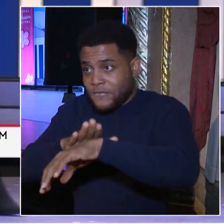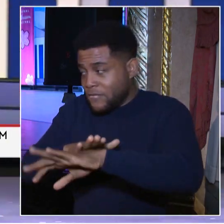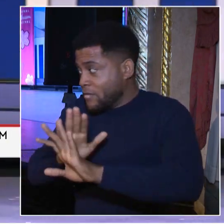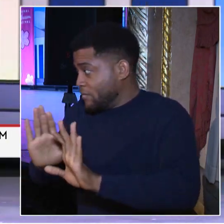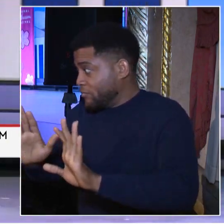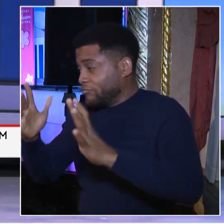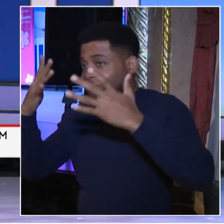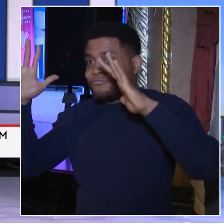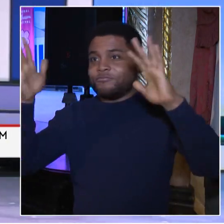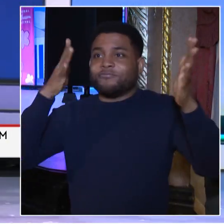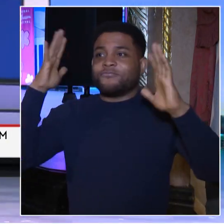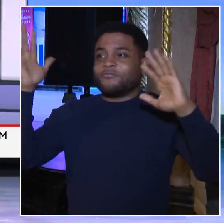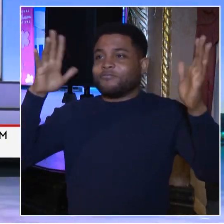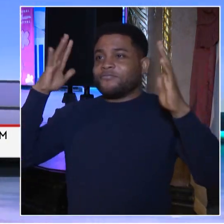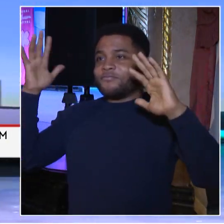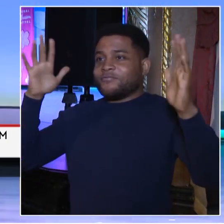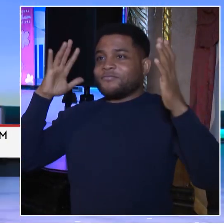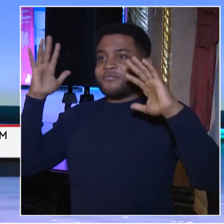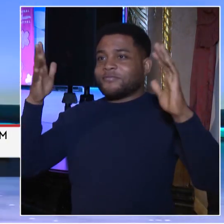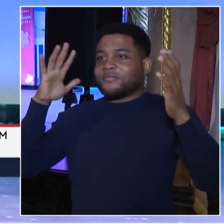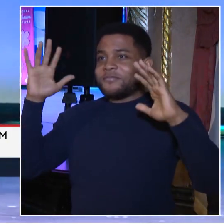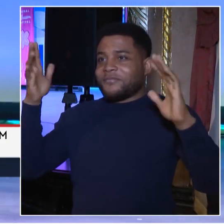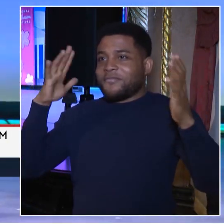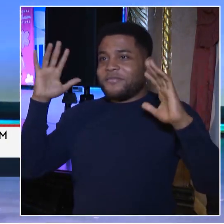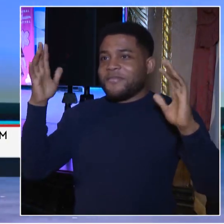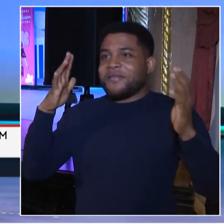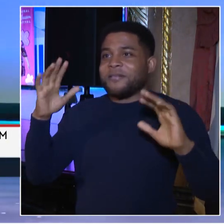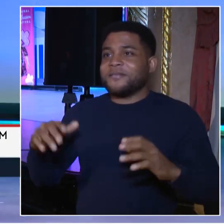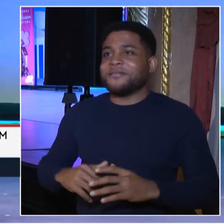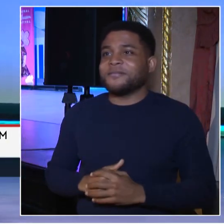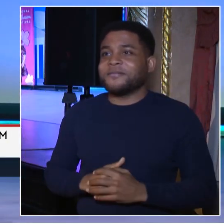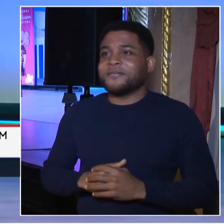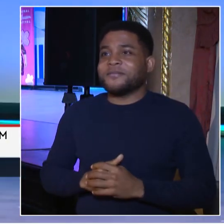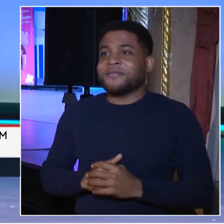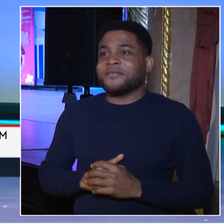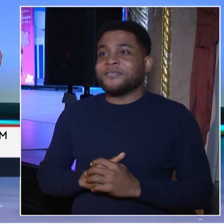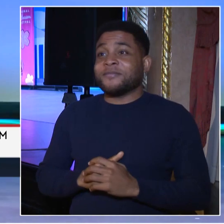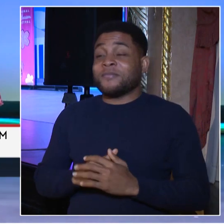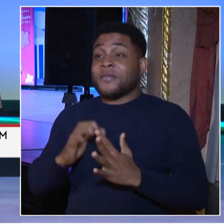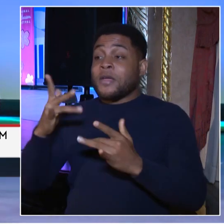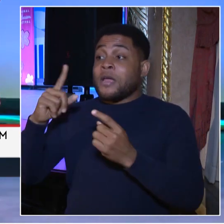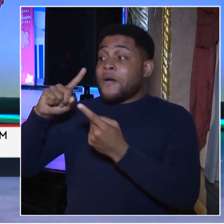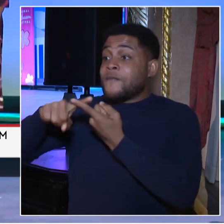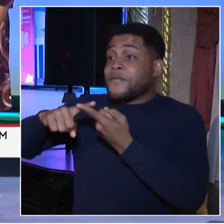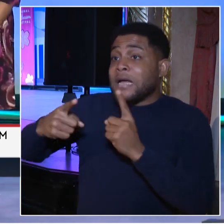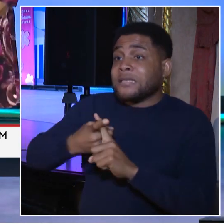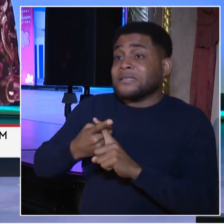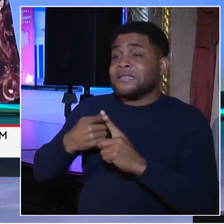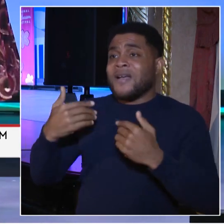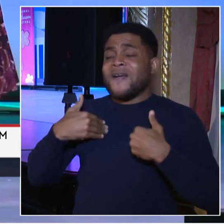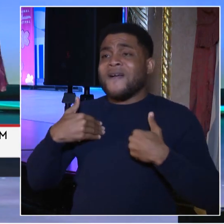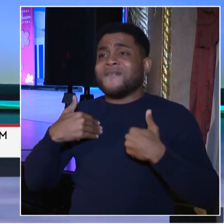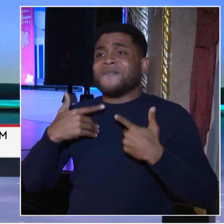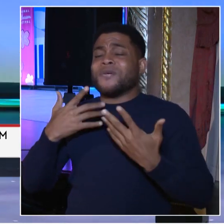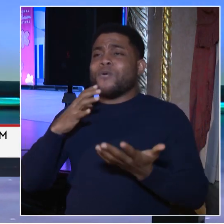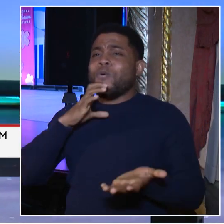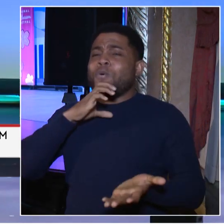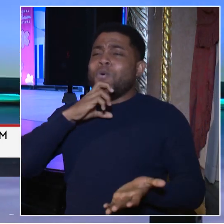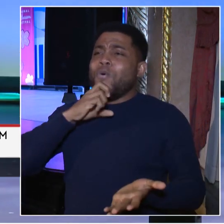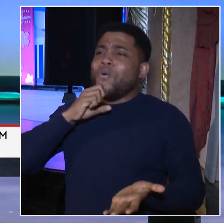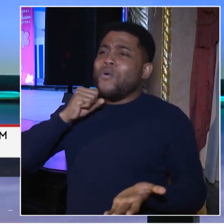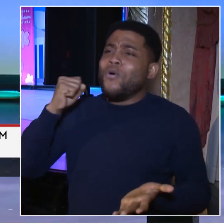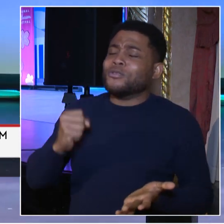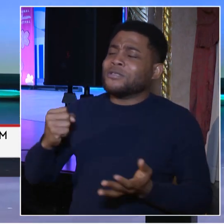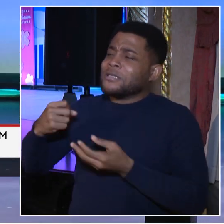This year's moment of friendship highlighted the ancient Japanese art of origami.